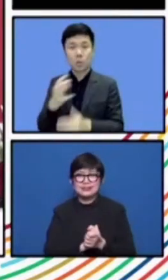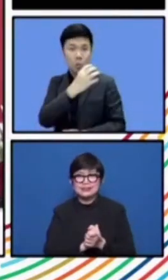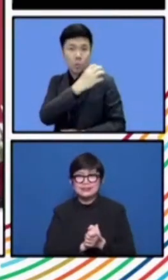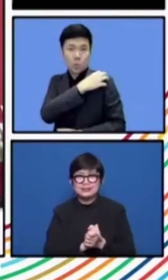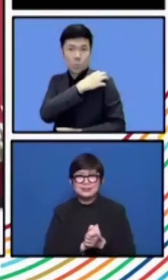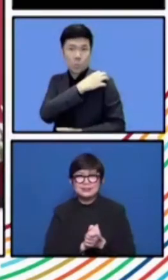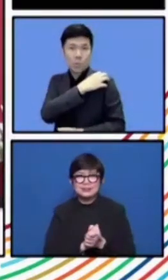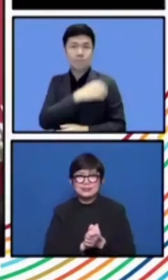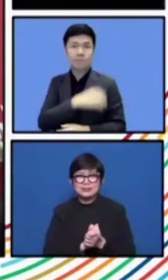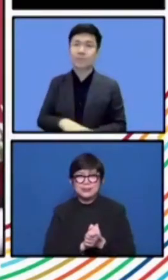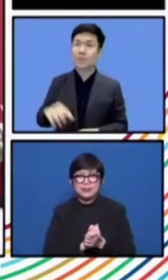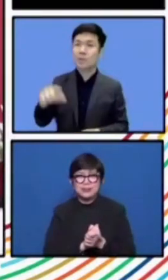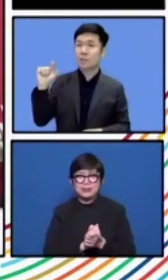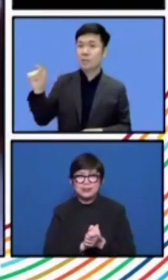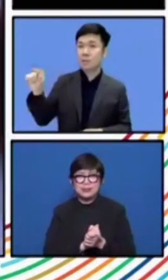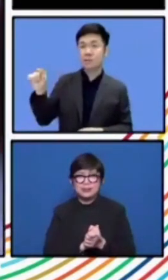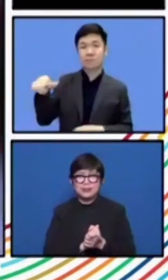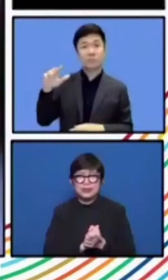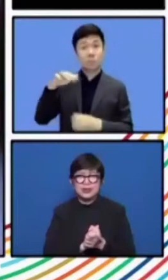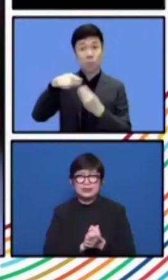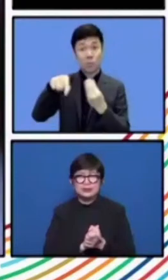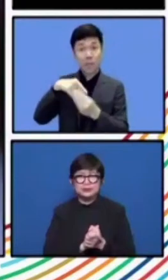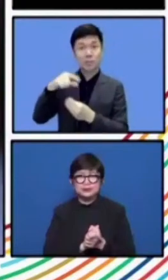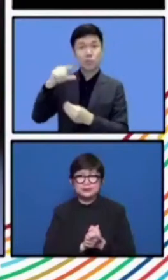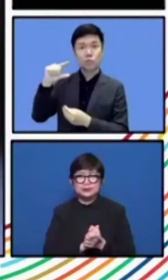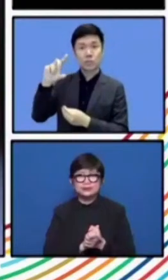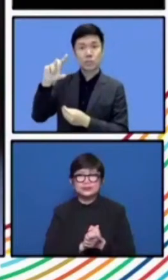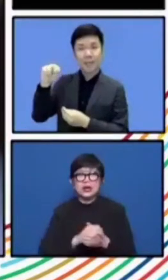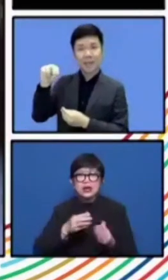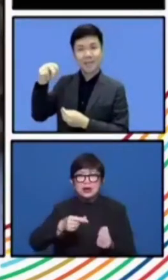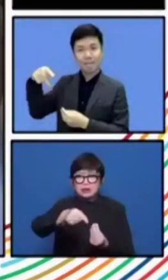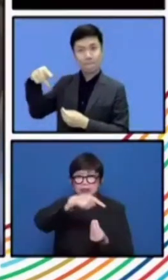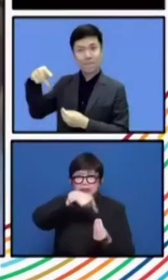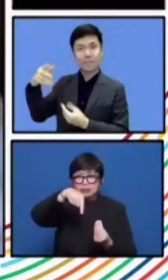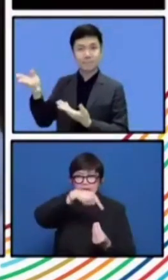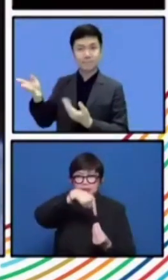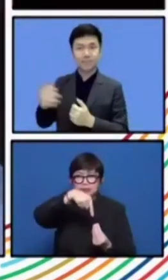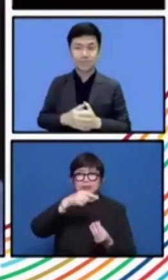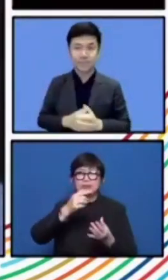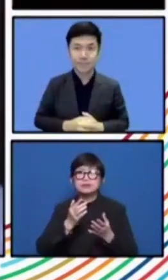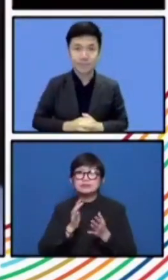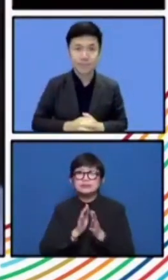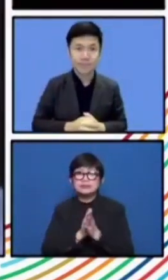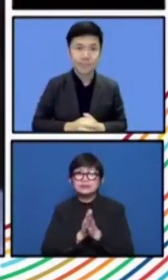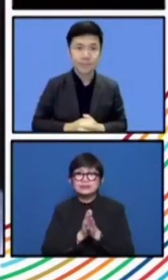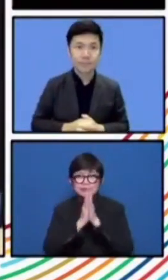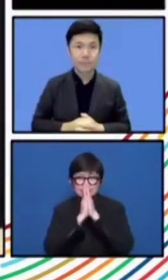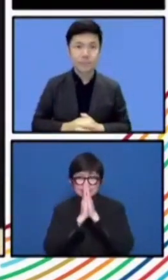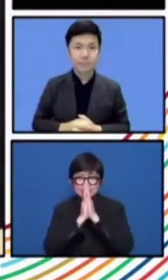national happiness commission you have the closer honorable chair